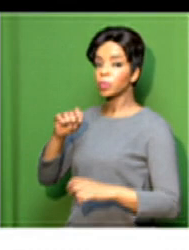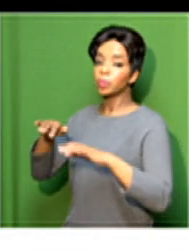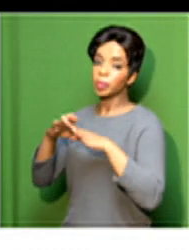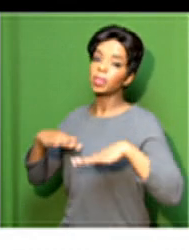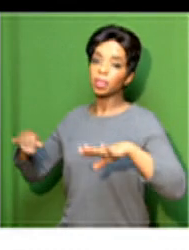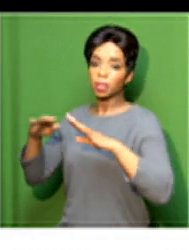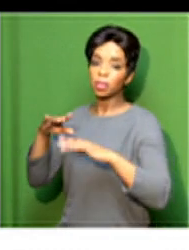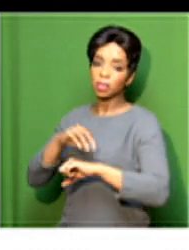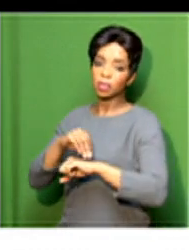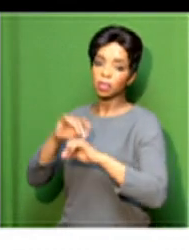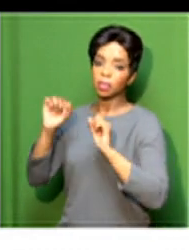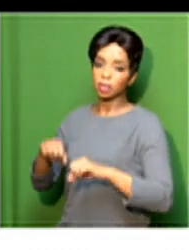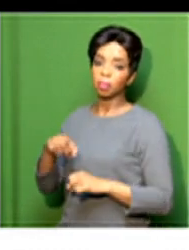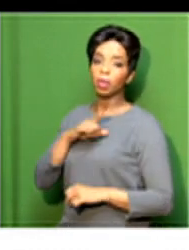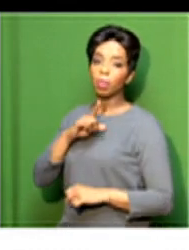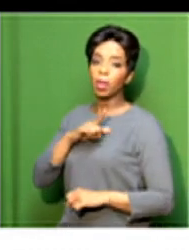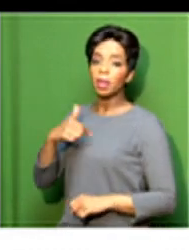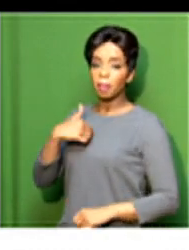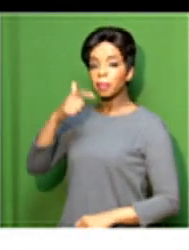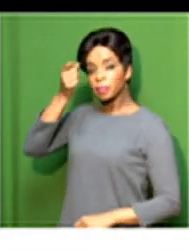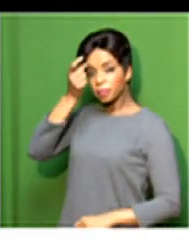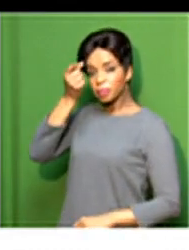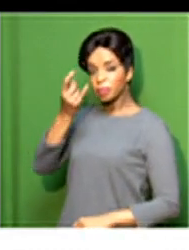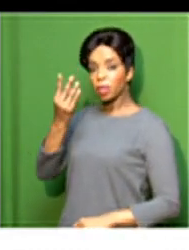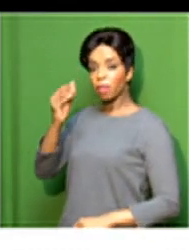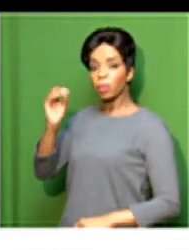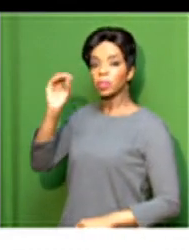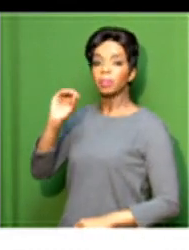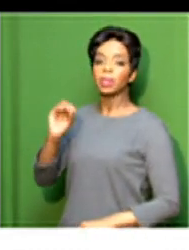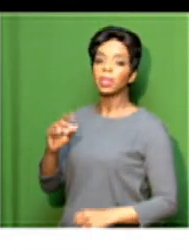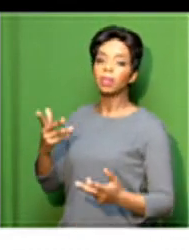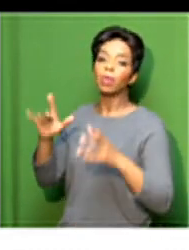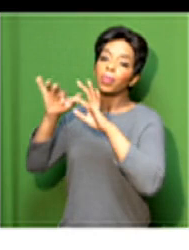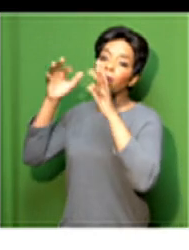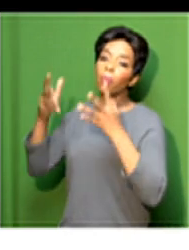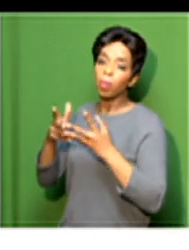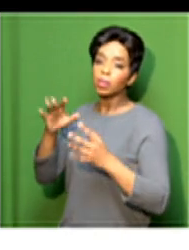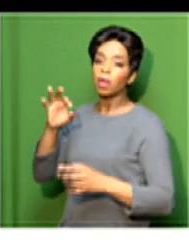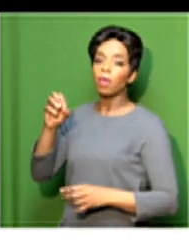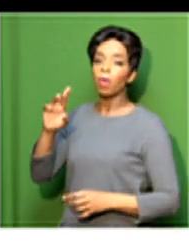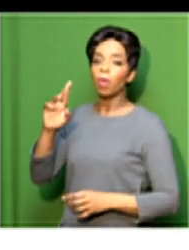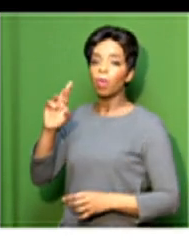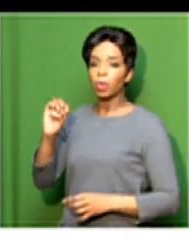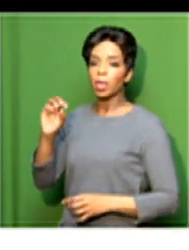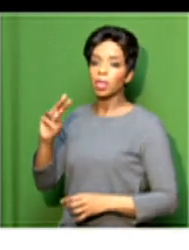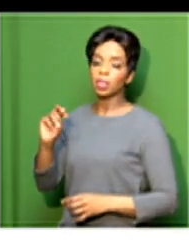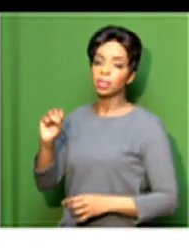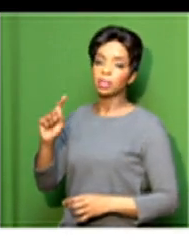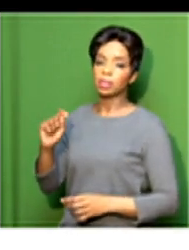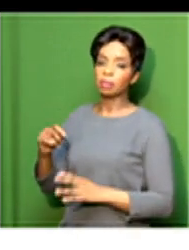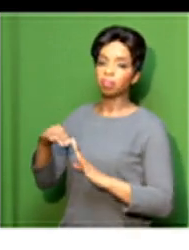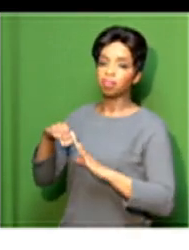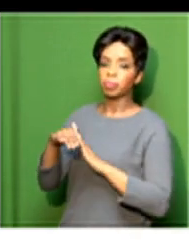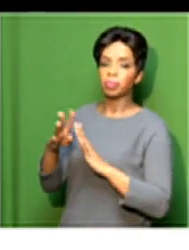because I understand that about 40% of the world's kelp forests have shown declined, and some have